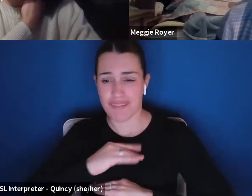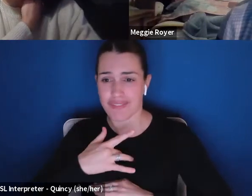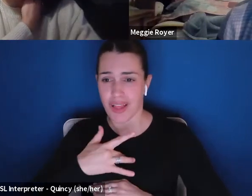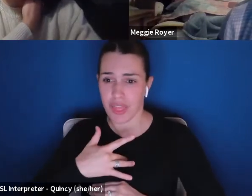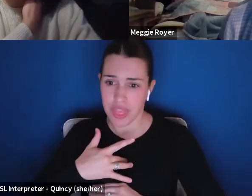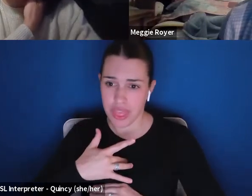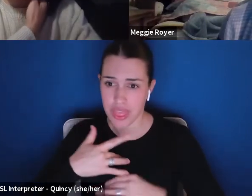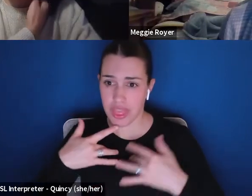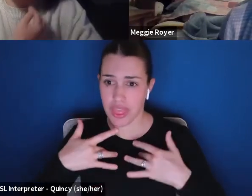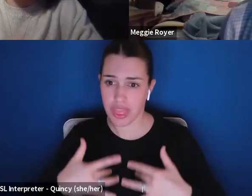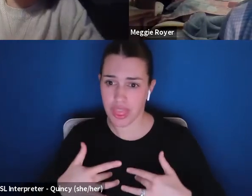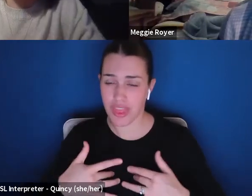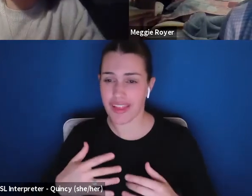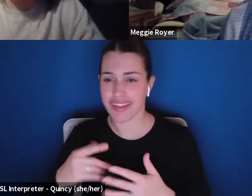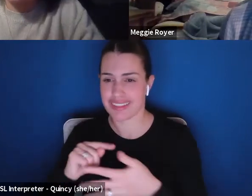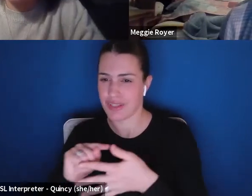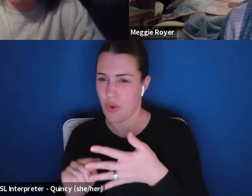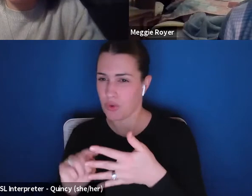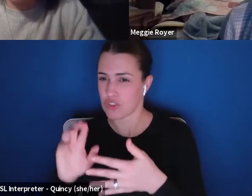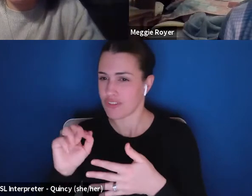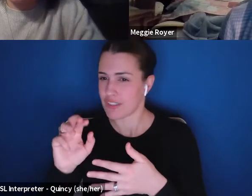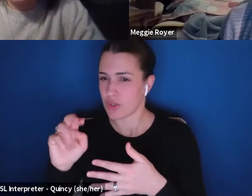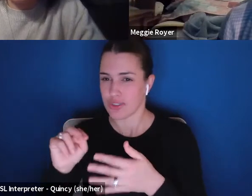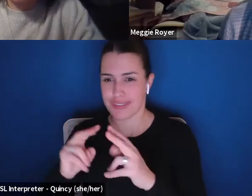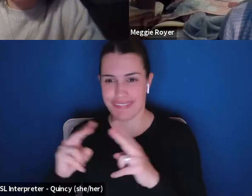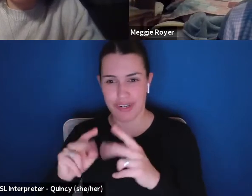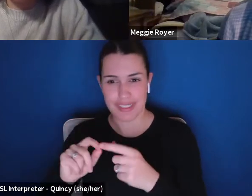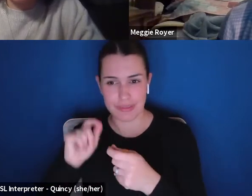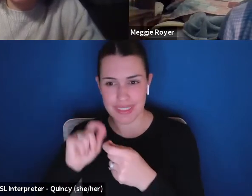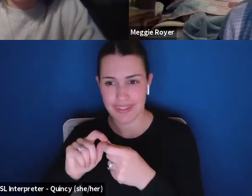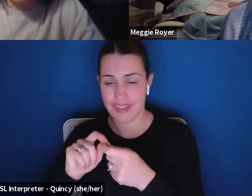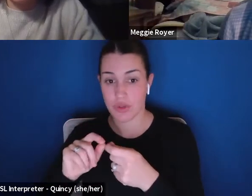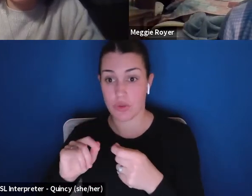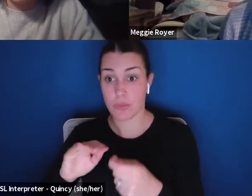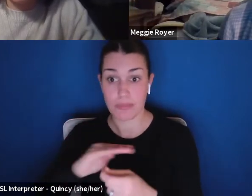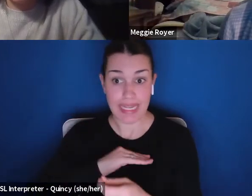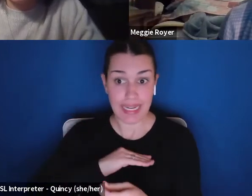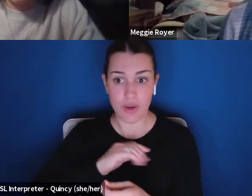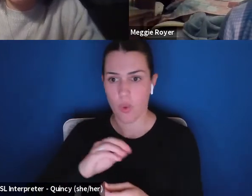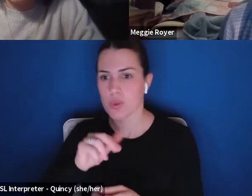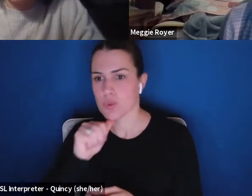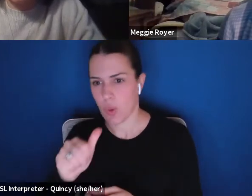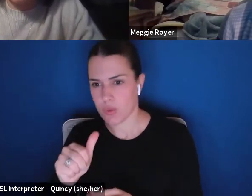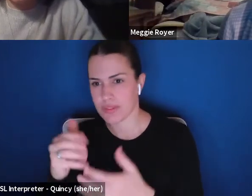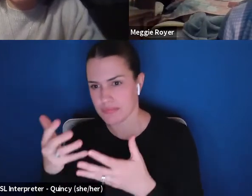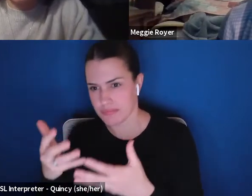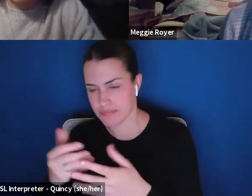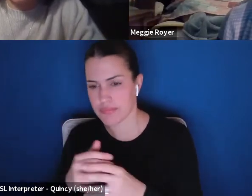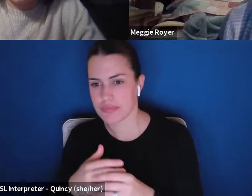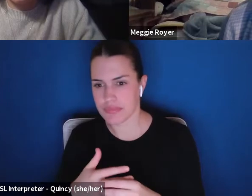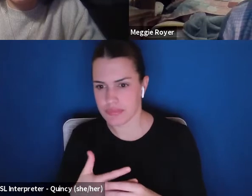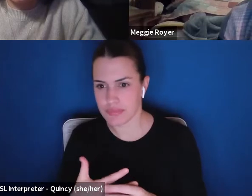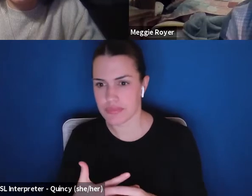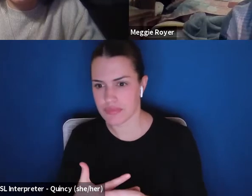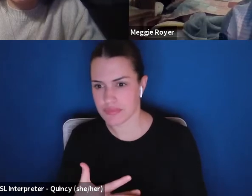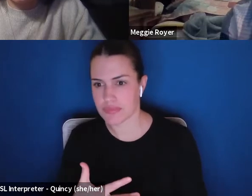tricky because they're focused on meeting something very specific. You either meet that goal or you don't. And they're typically based